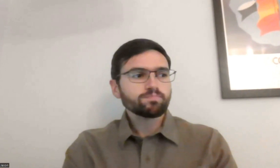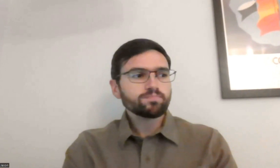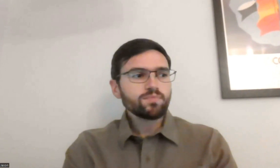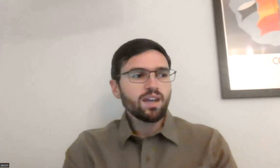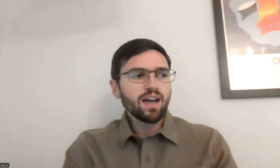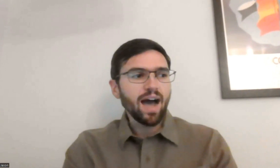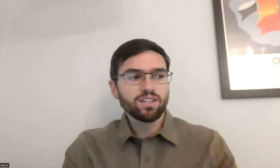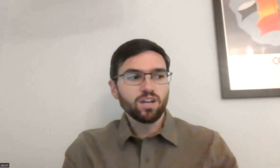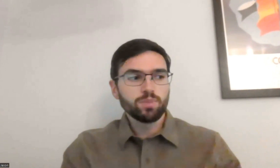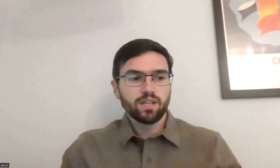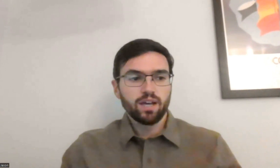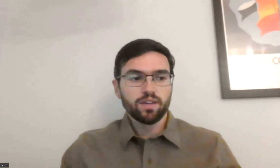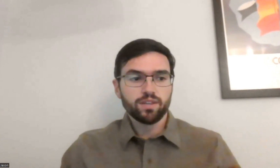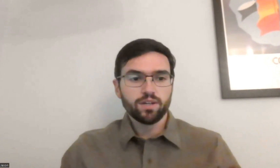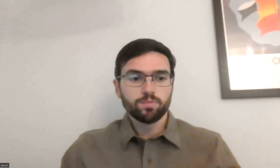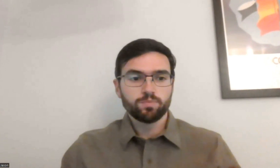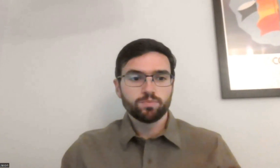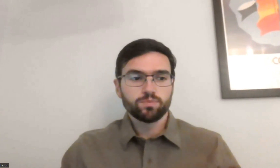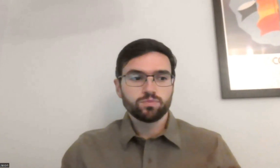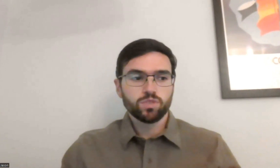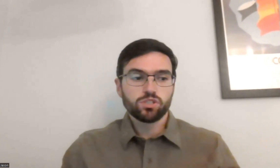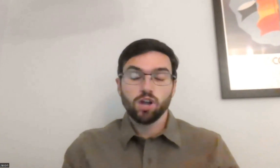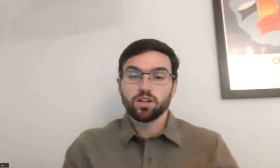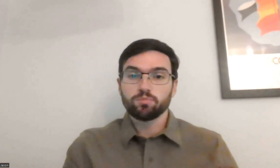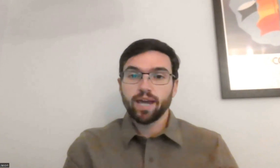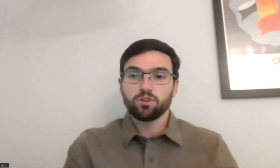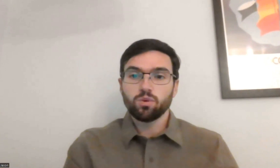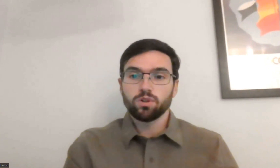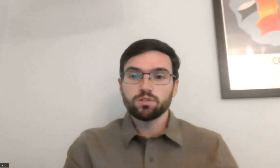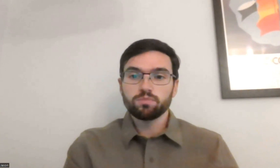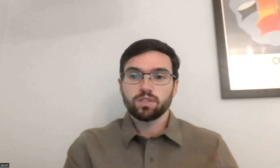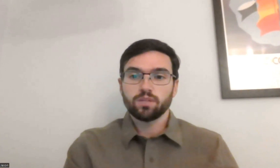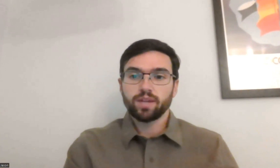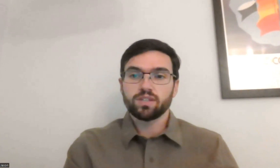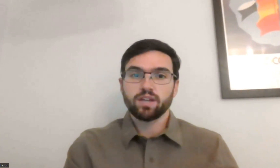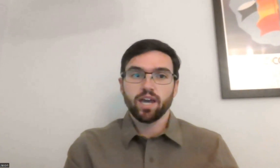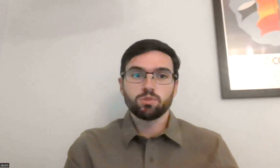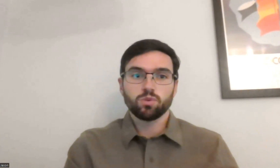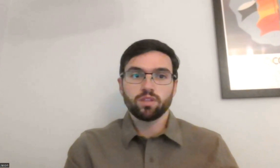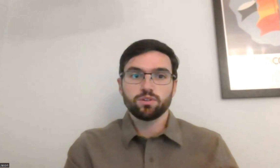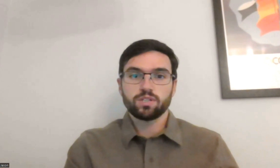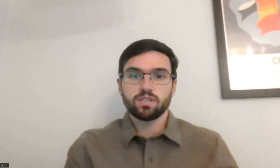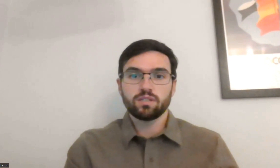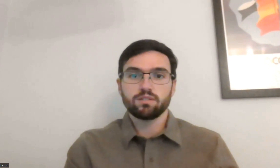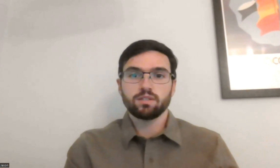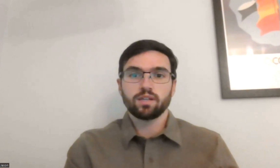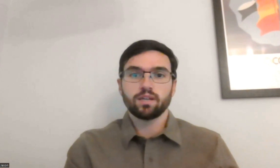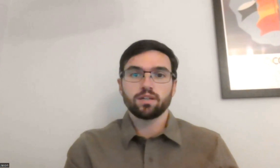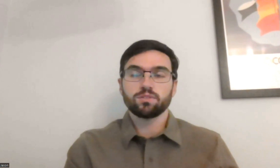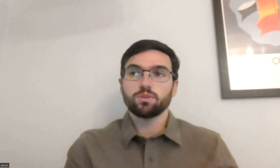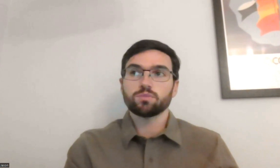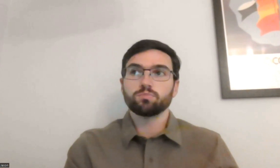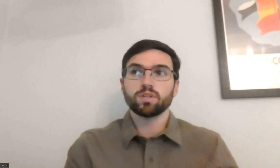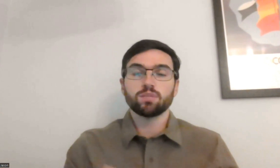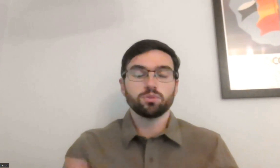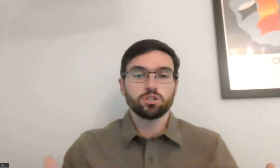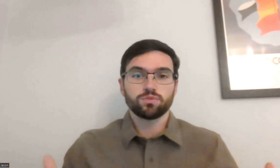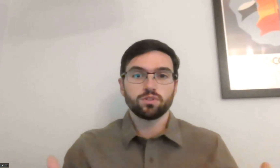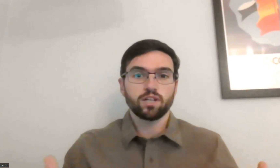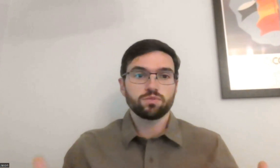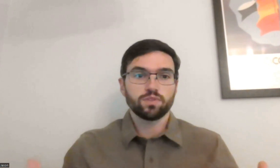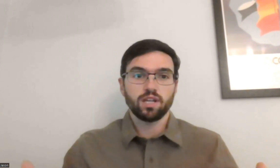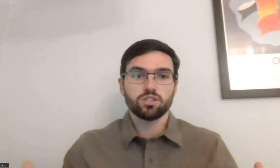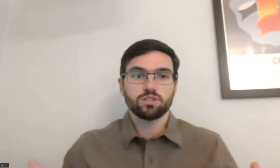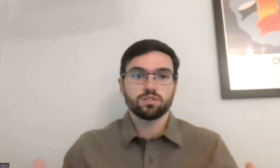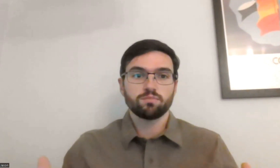Um, I ended up in the startup battery world. At the time, 2013, there was a big push